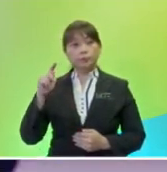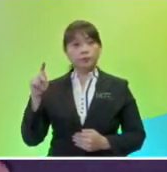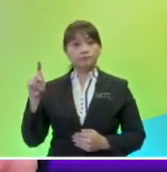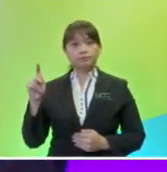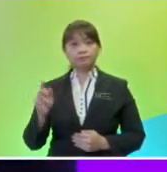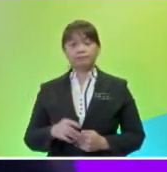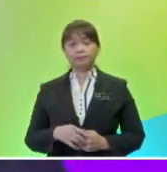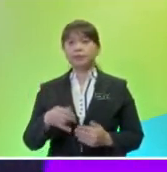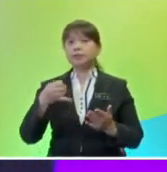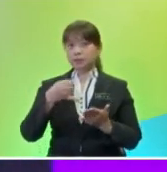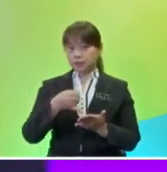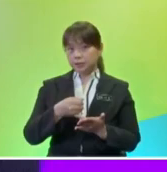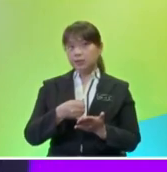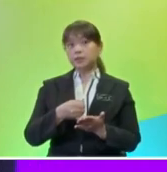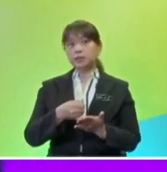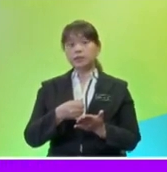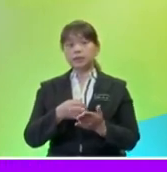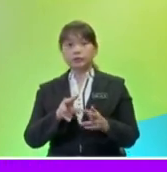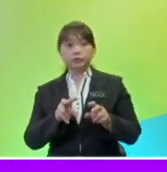It sticks.